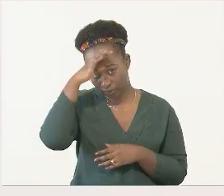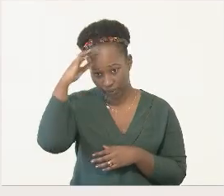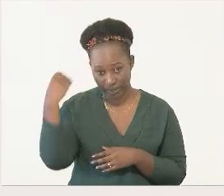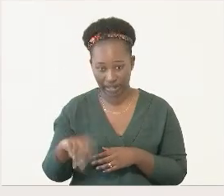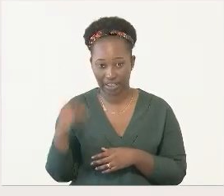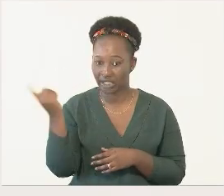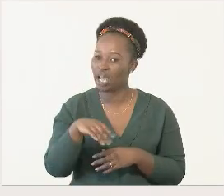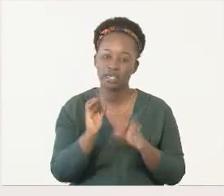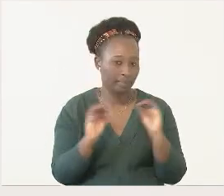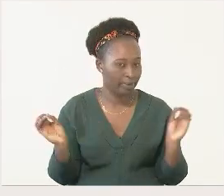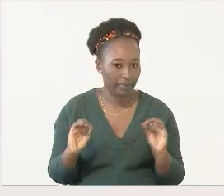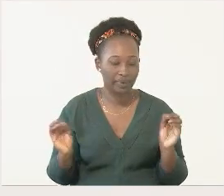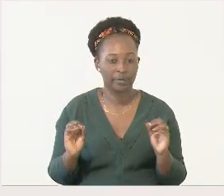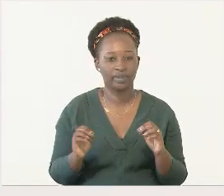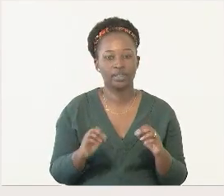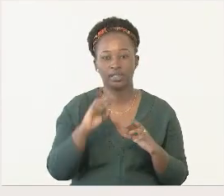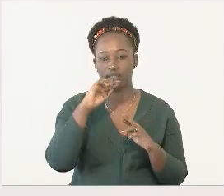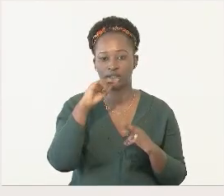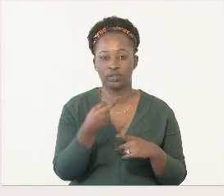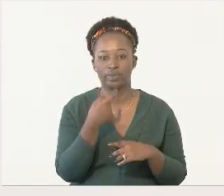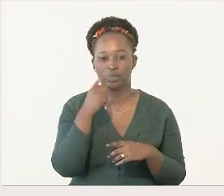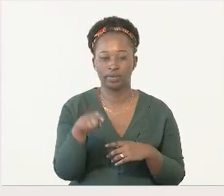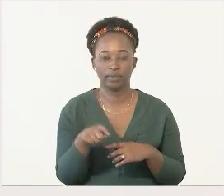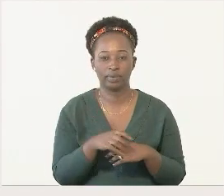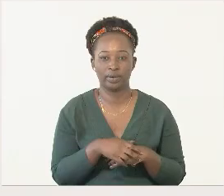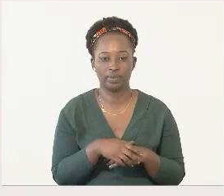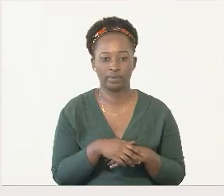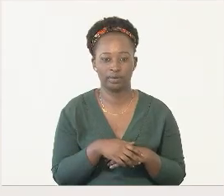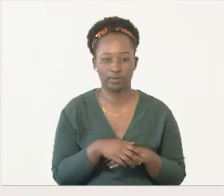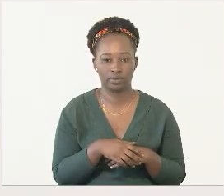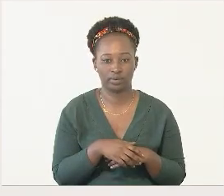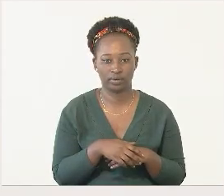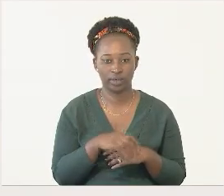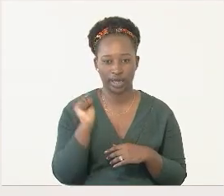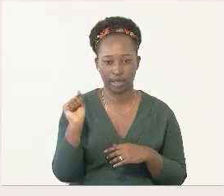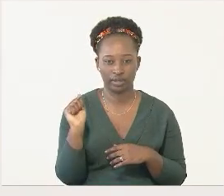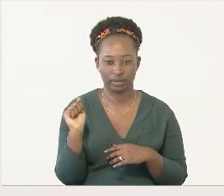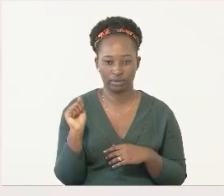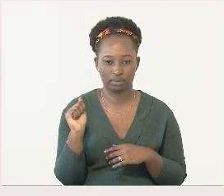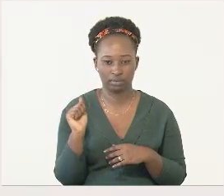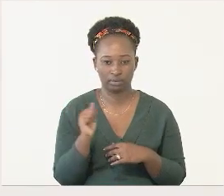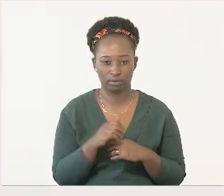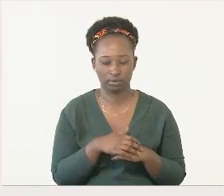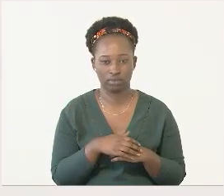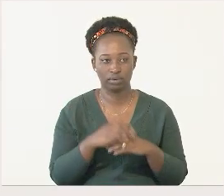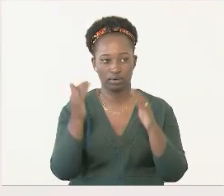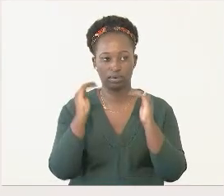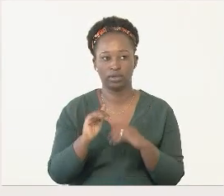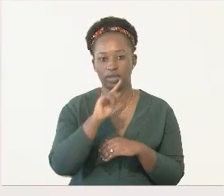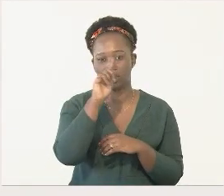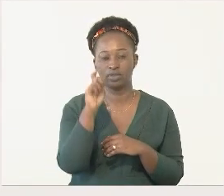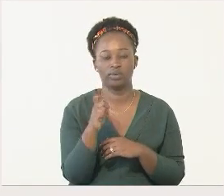which is not involved there. So the answer is supposed to be, the answer is A. We go